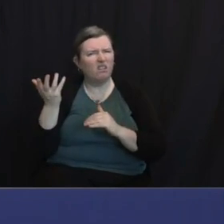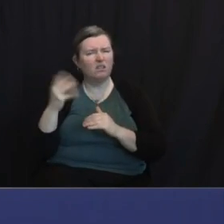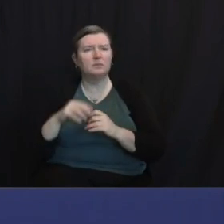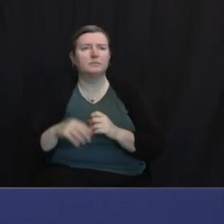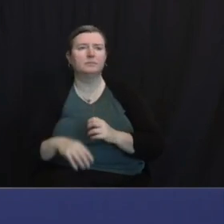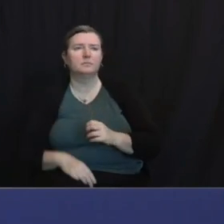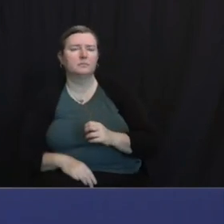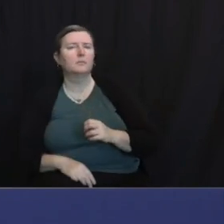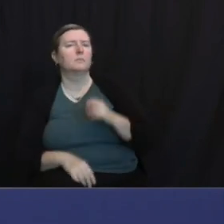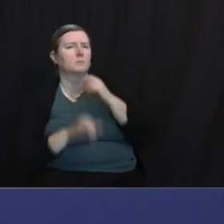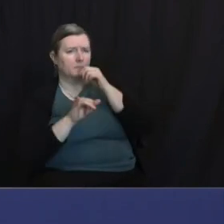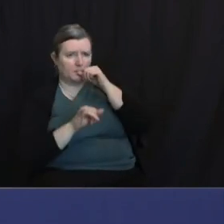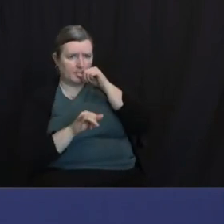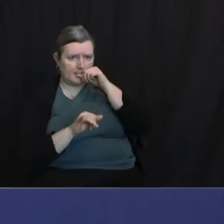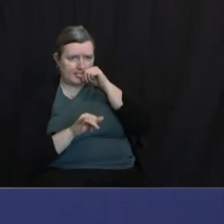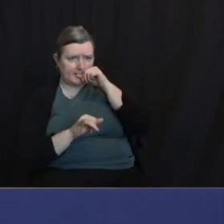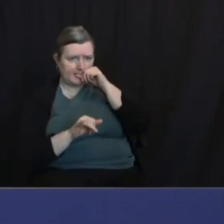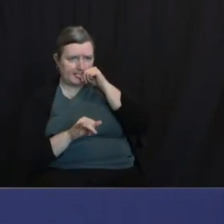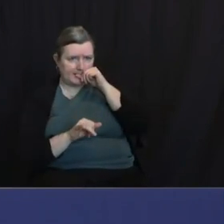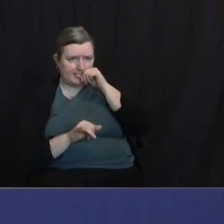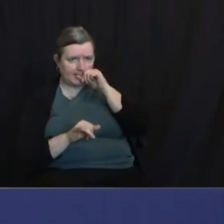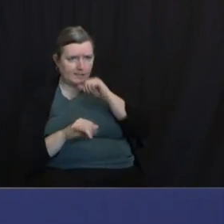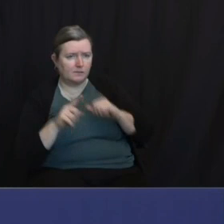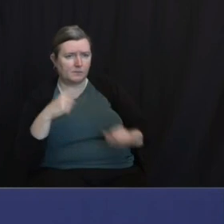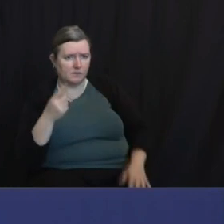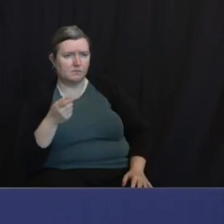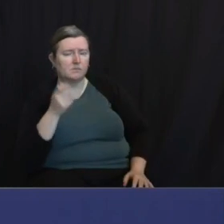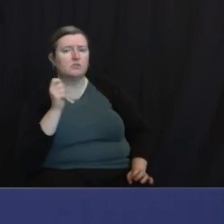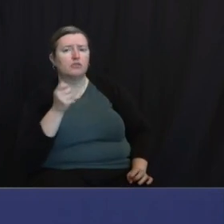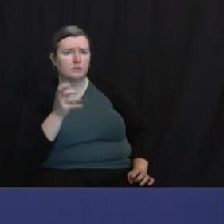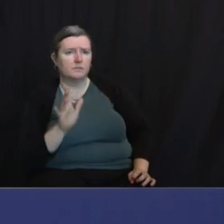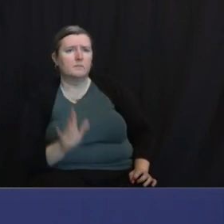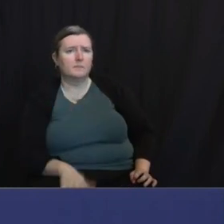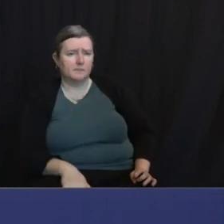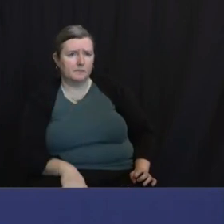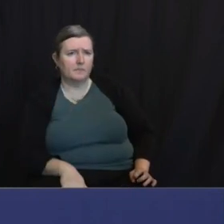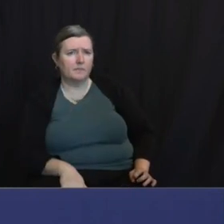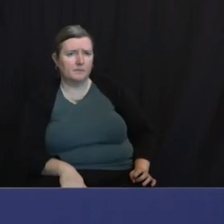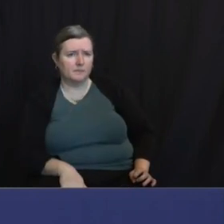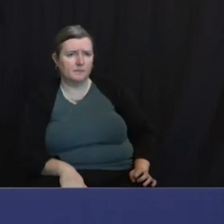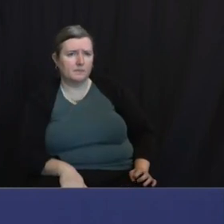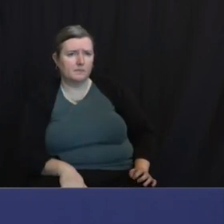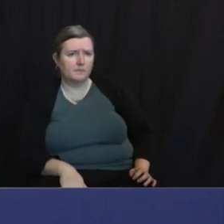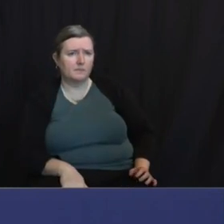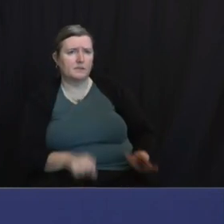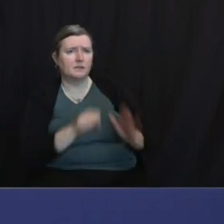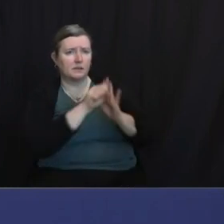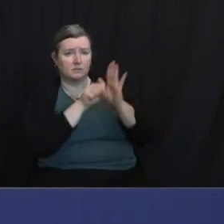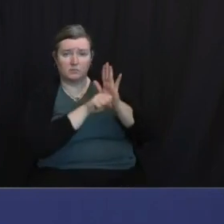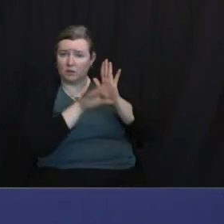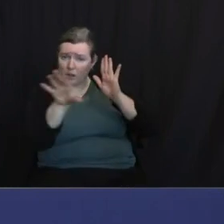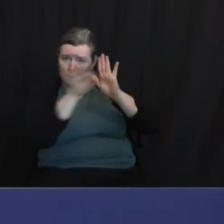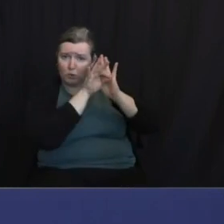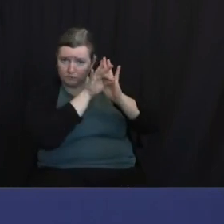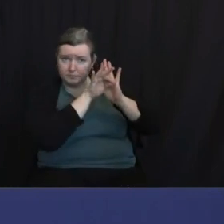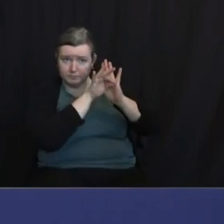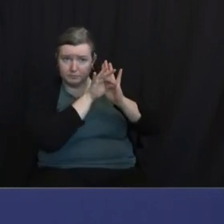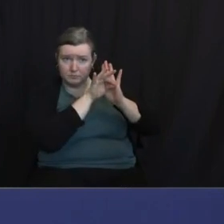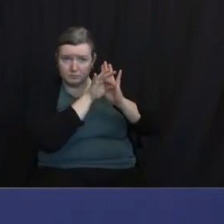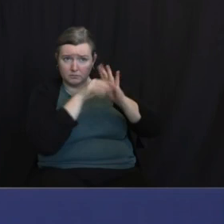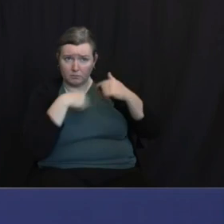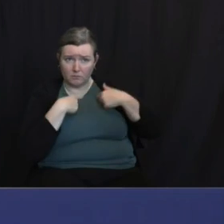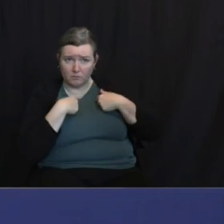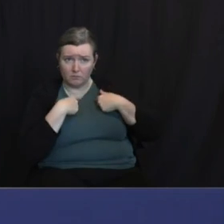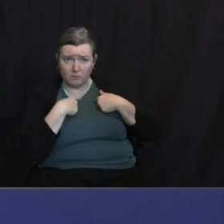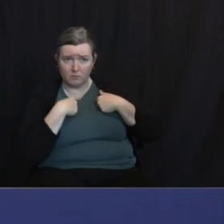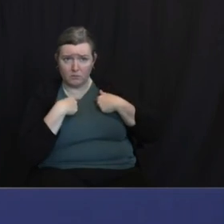answers to this. Number one is the state appointments that are within our purview, and there are certain counties in the state